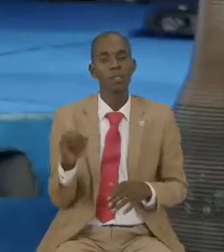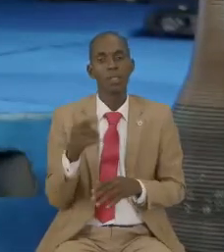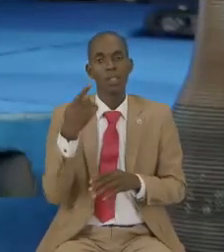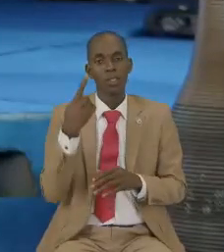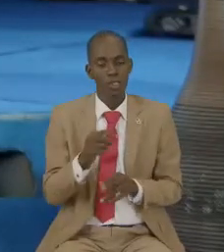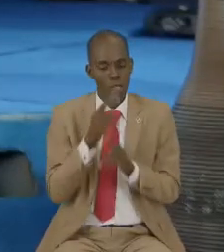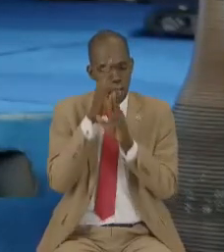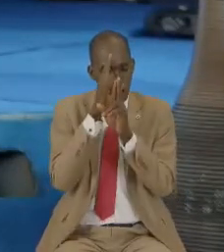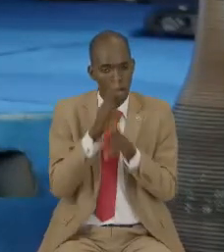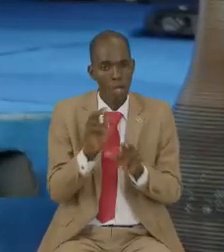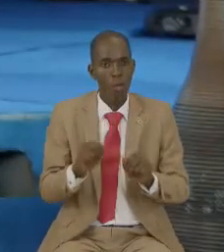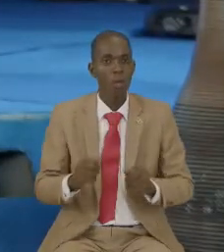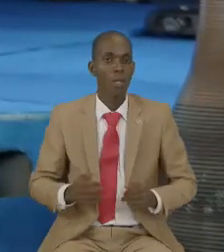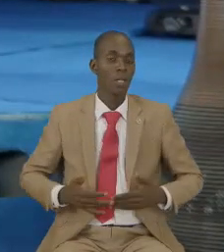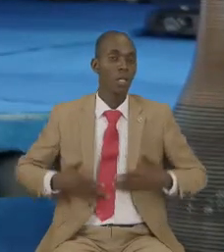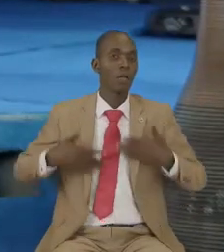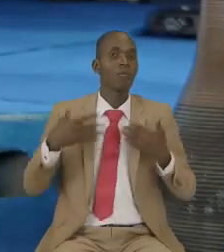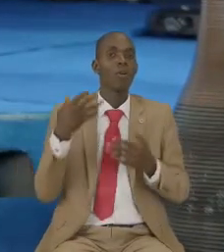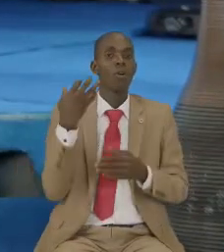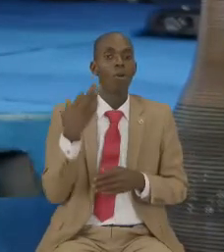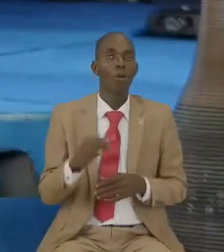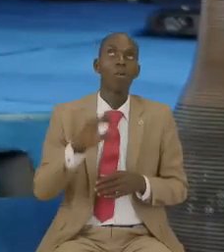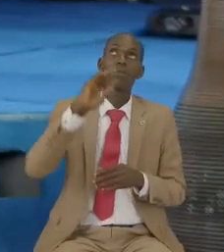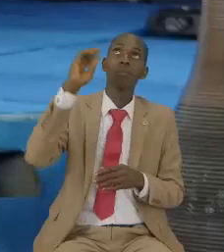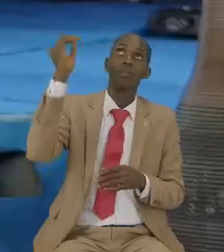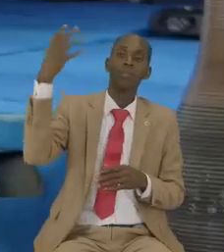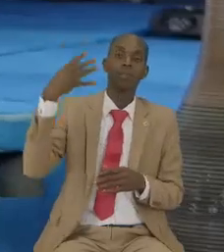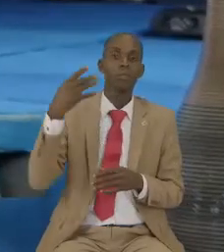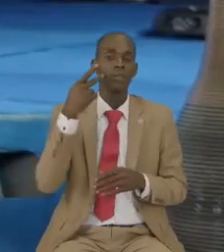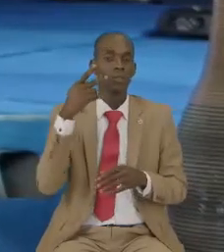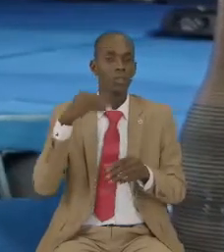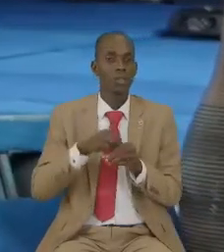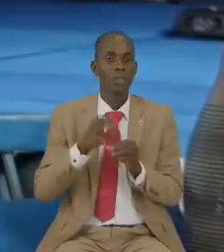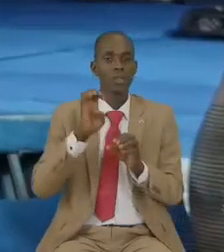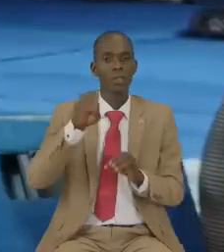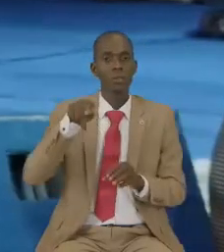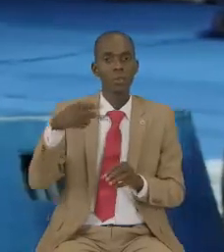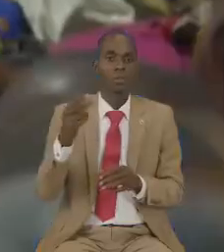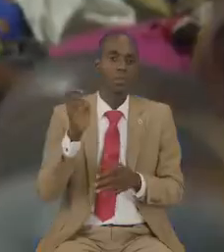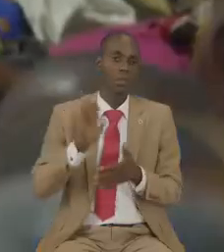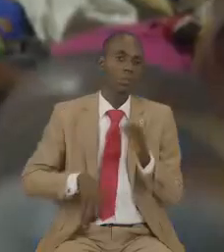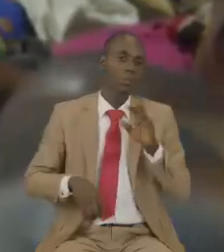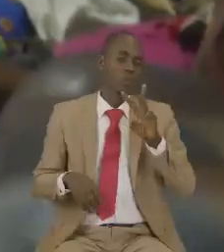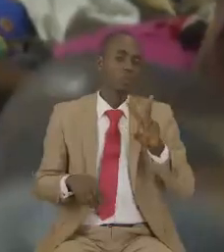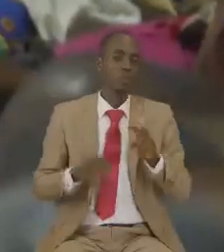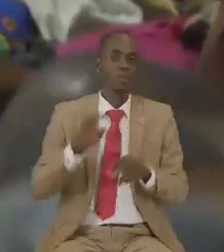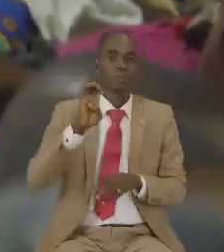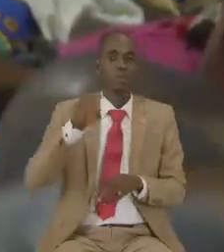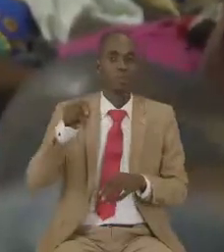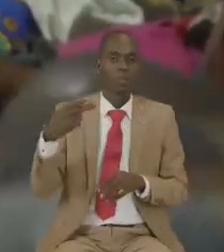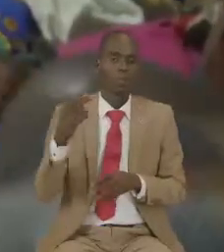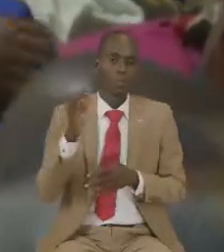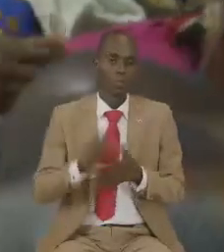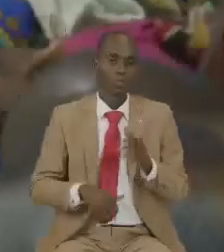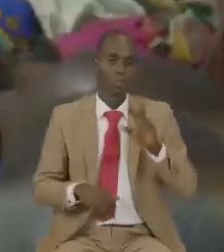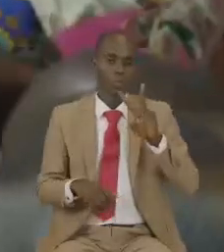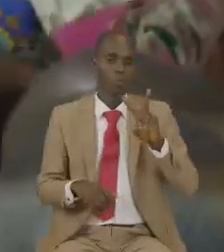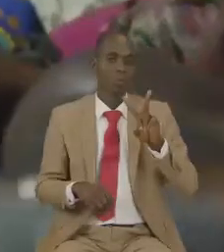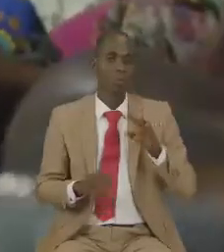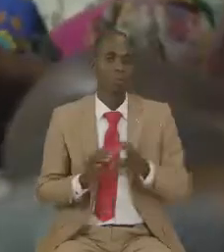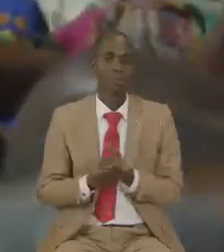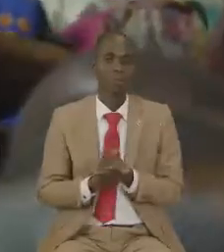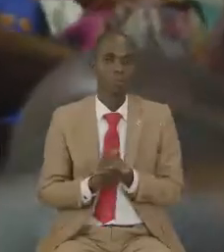honorable life of grace. In Ephesians chapter 2, reading from verse 5. Ephesians